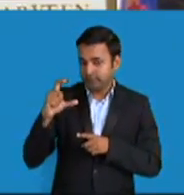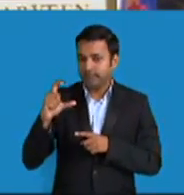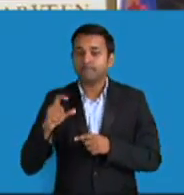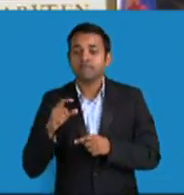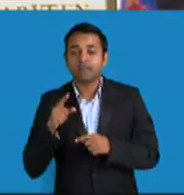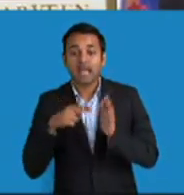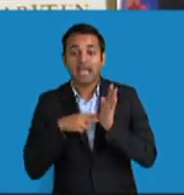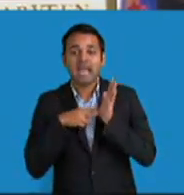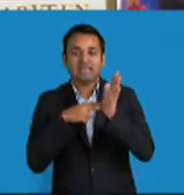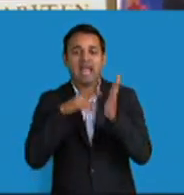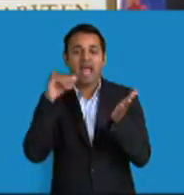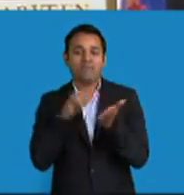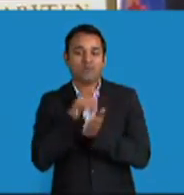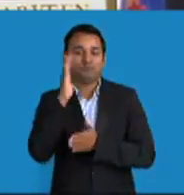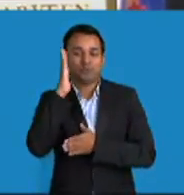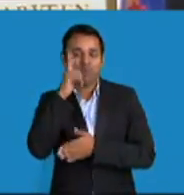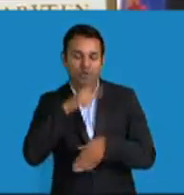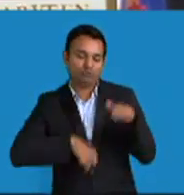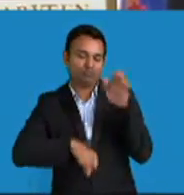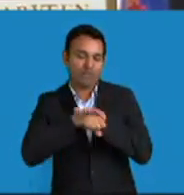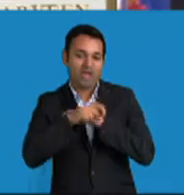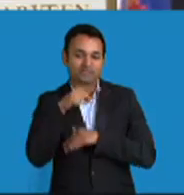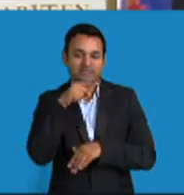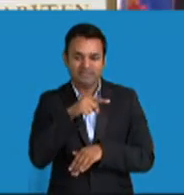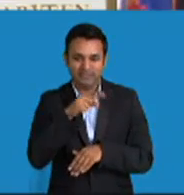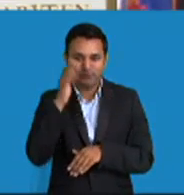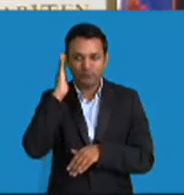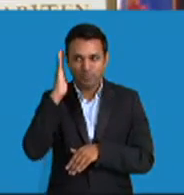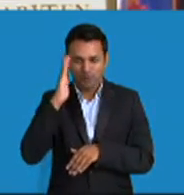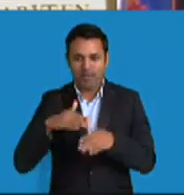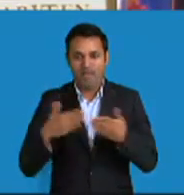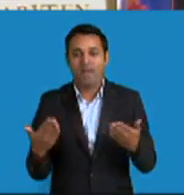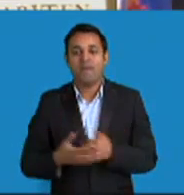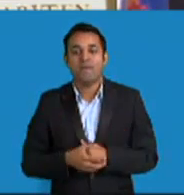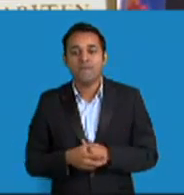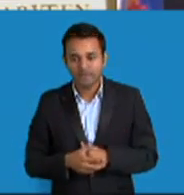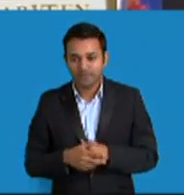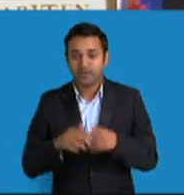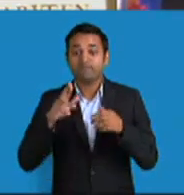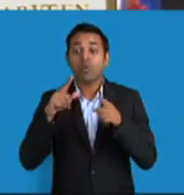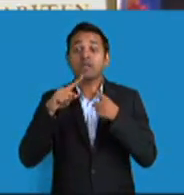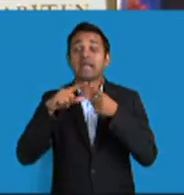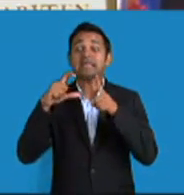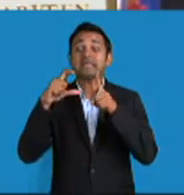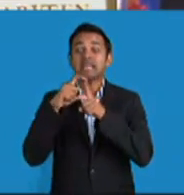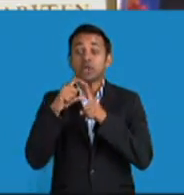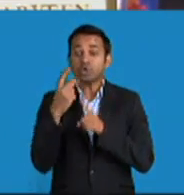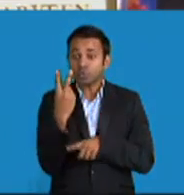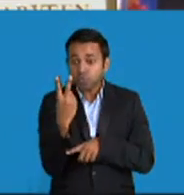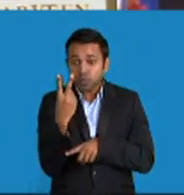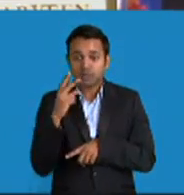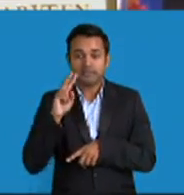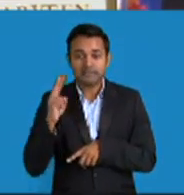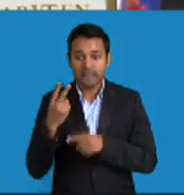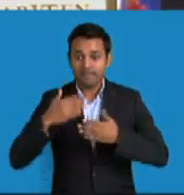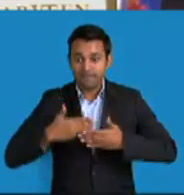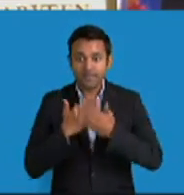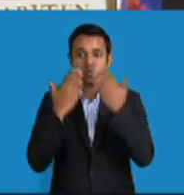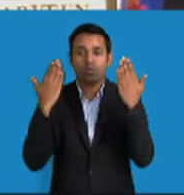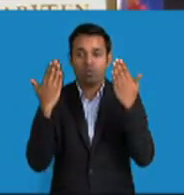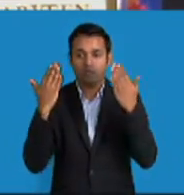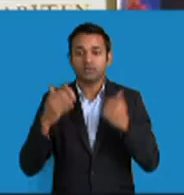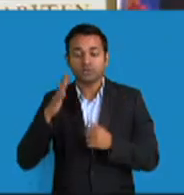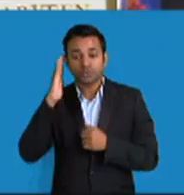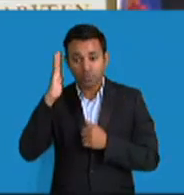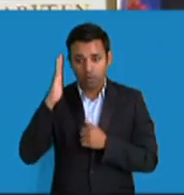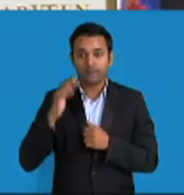school in both the categories Year 6 and Year 8 result. For ED2C, the second largest school, Madam Speaker, 23 schools are